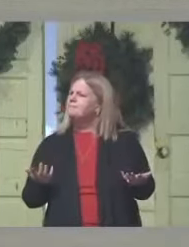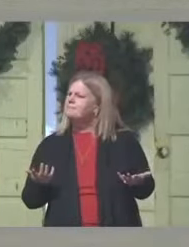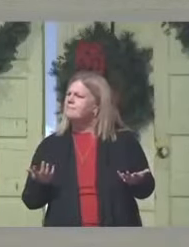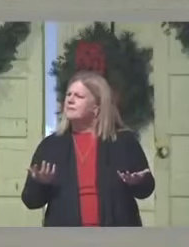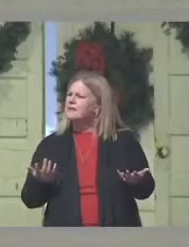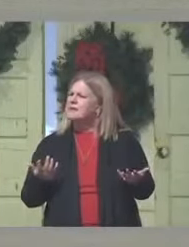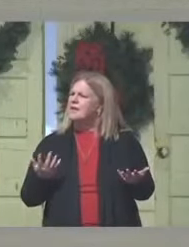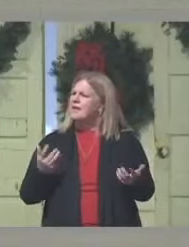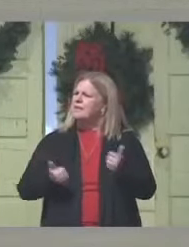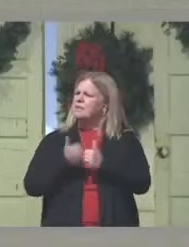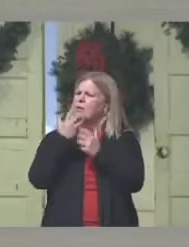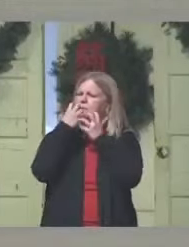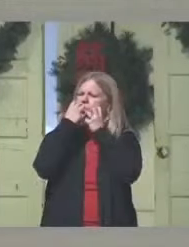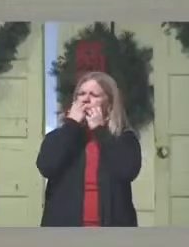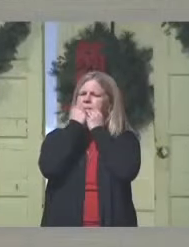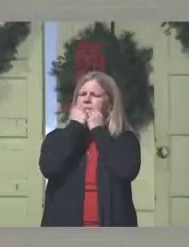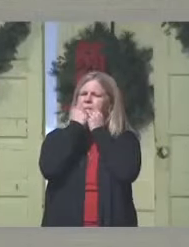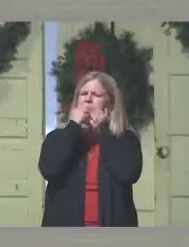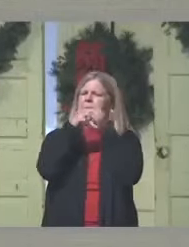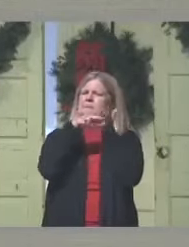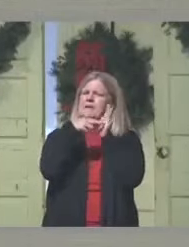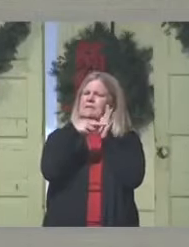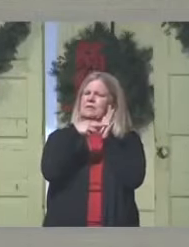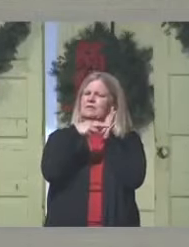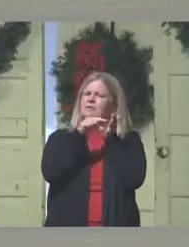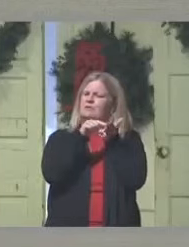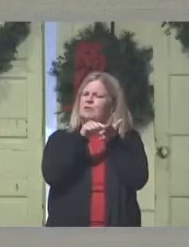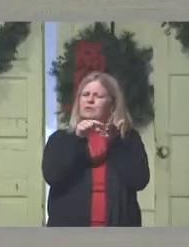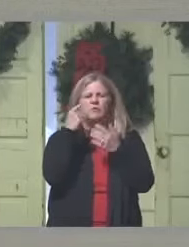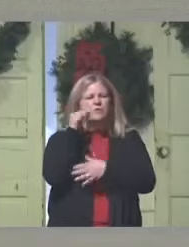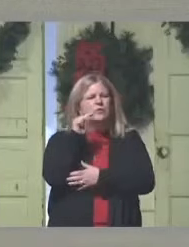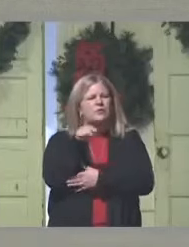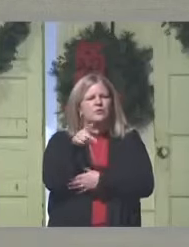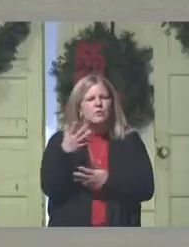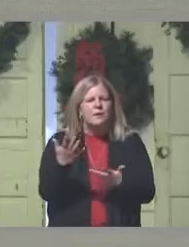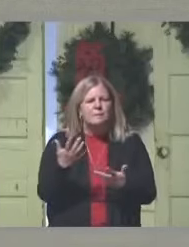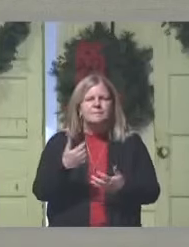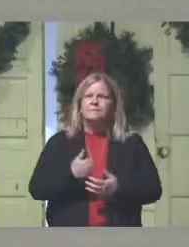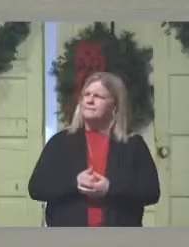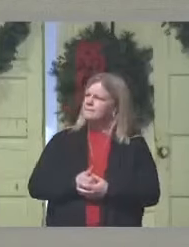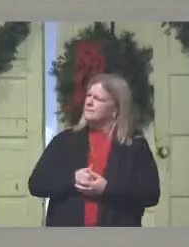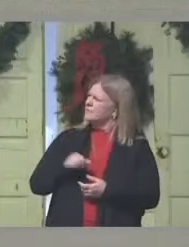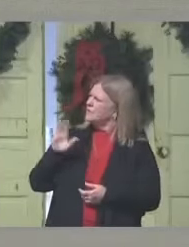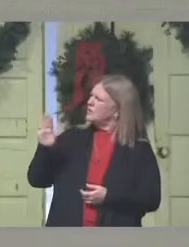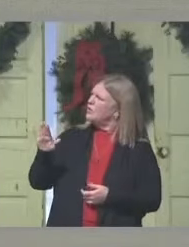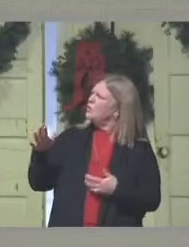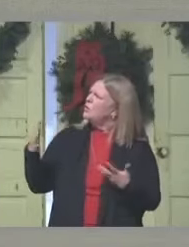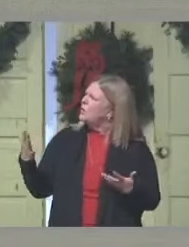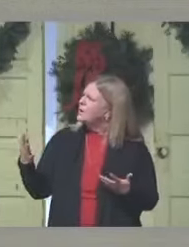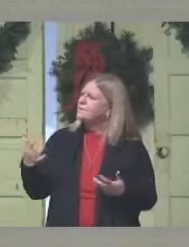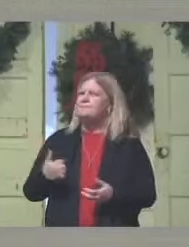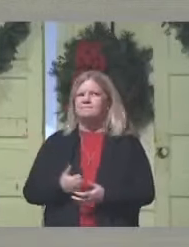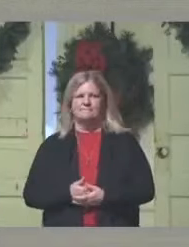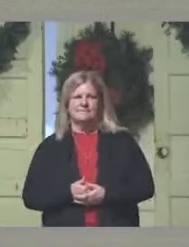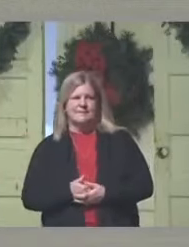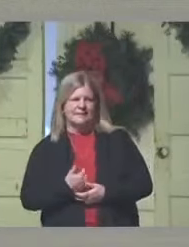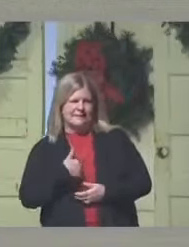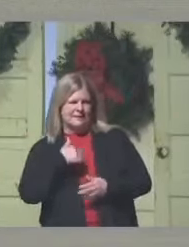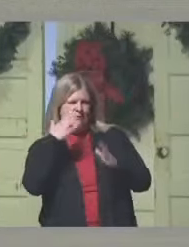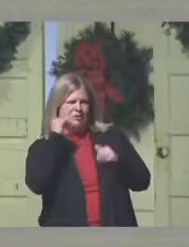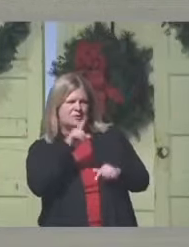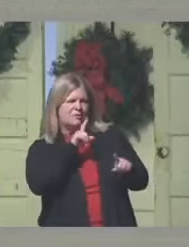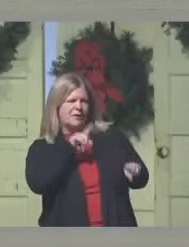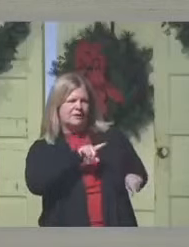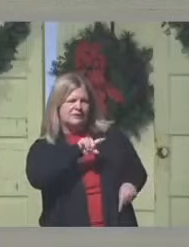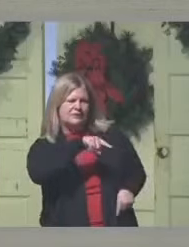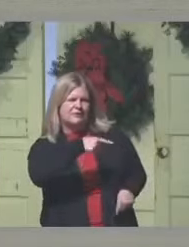what is the most meaningful passage of Scripture to you?" I said, "What's yours, Max?" He says, "Well, actually, I was hoping that you would